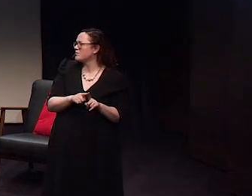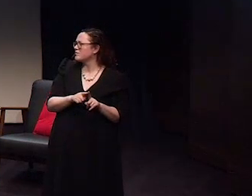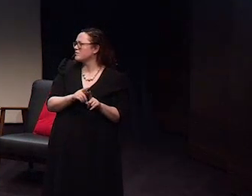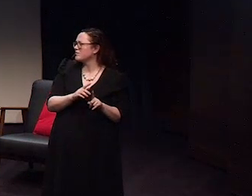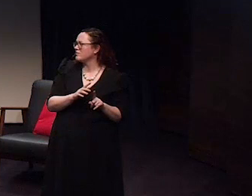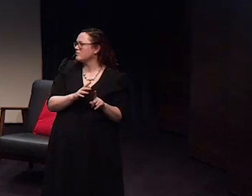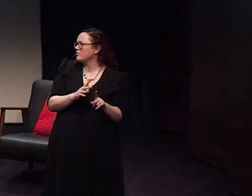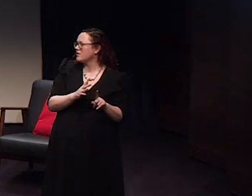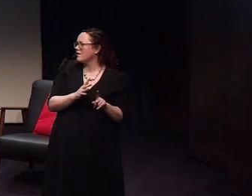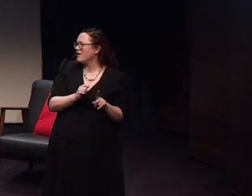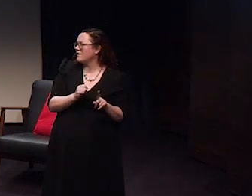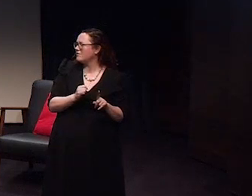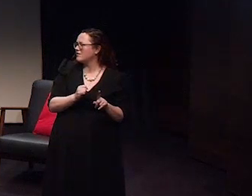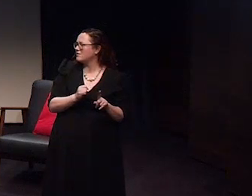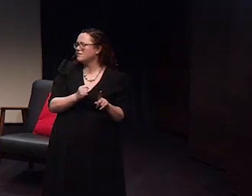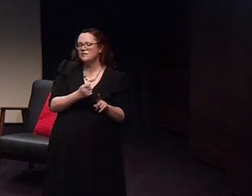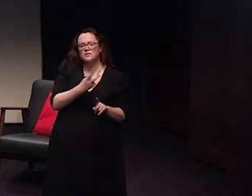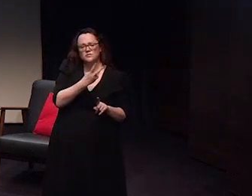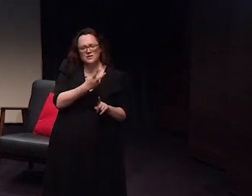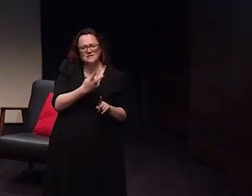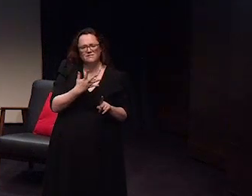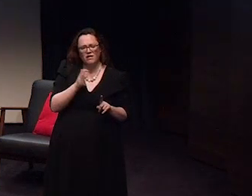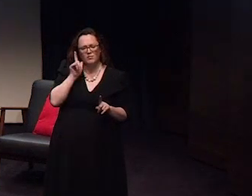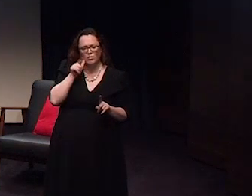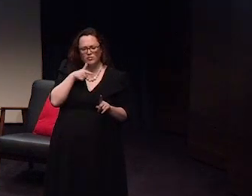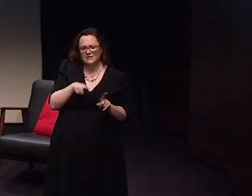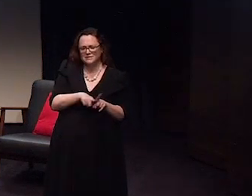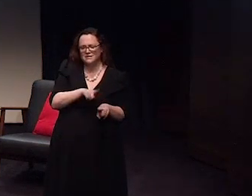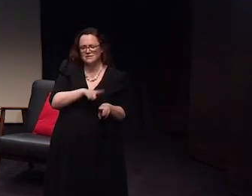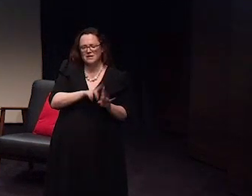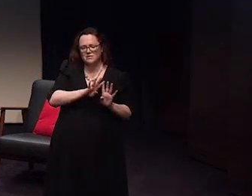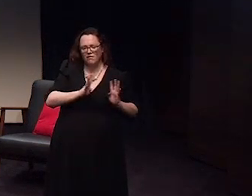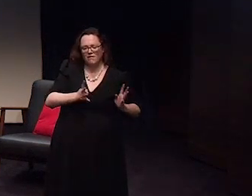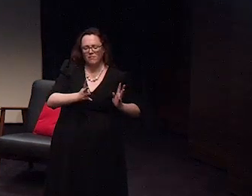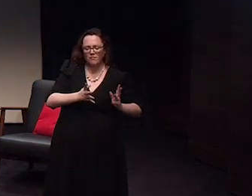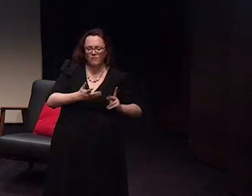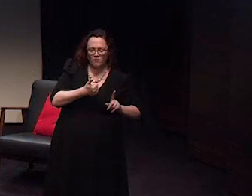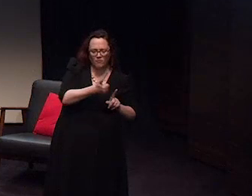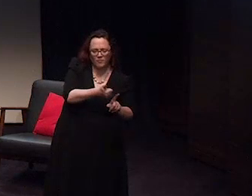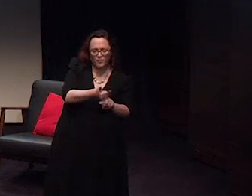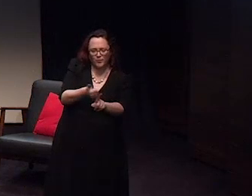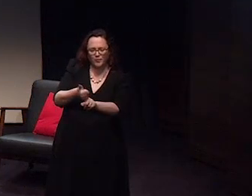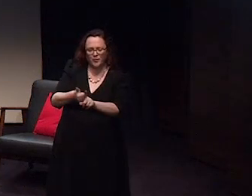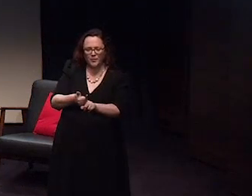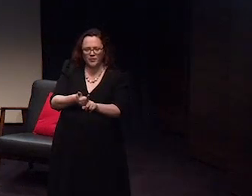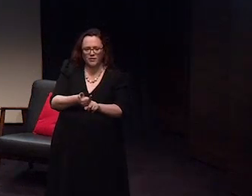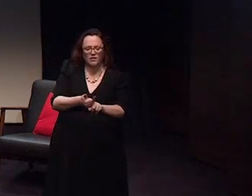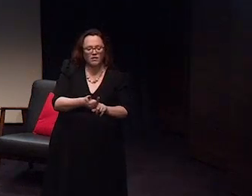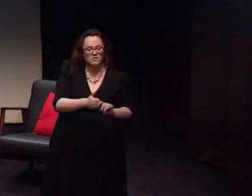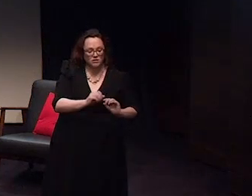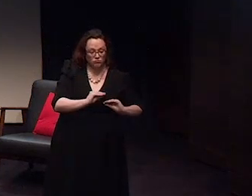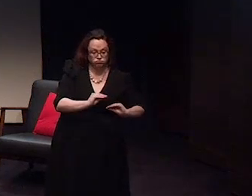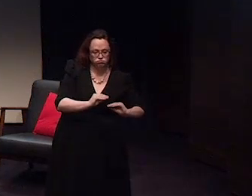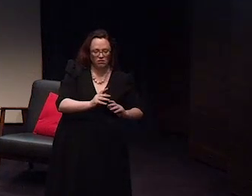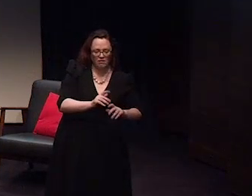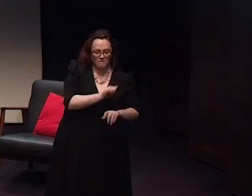nurses, or paramedics systematically provide remote assistance to bystanders so that they can give first aid before the ambulance is